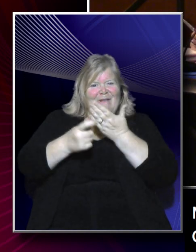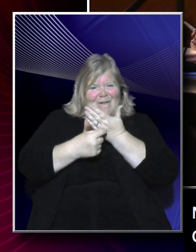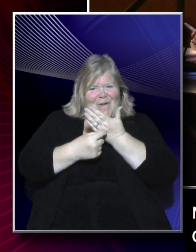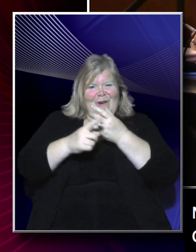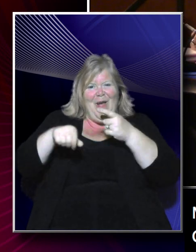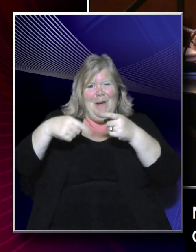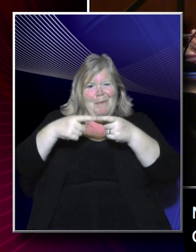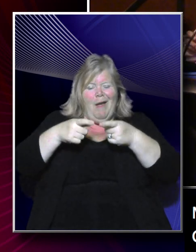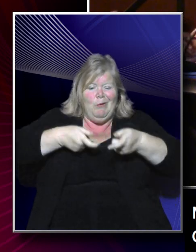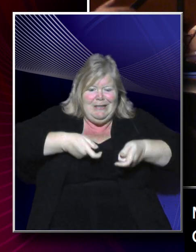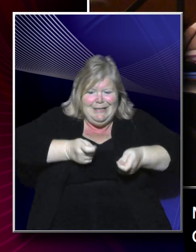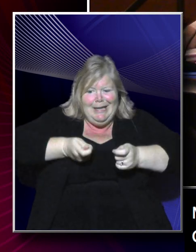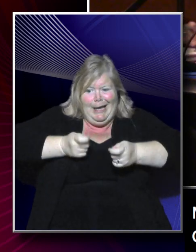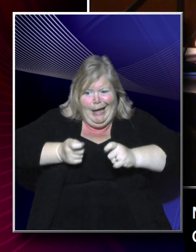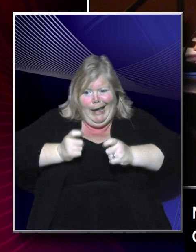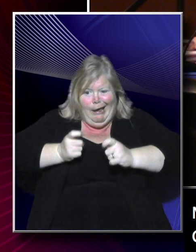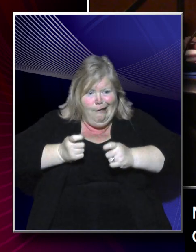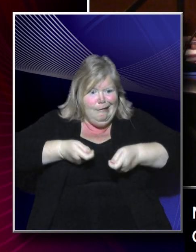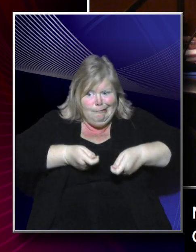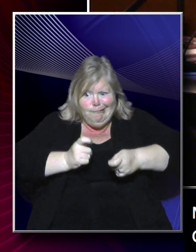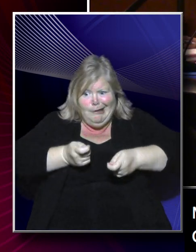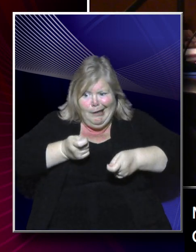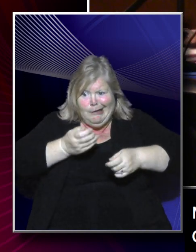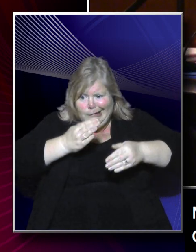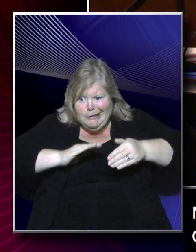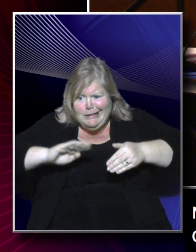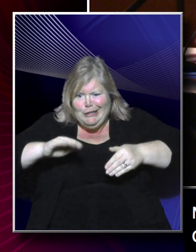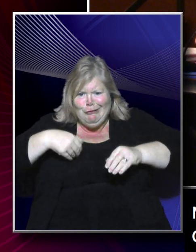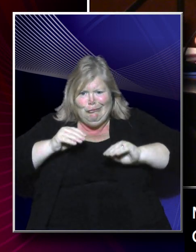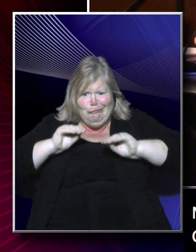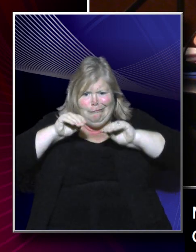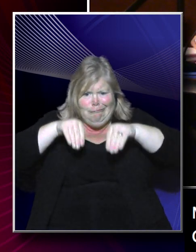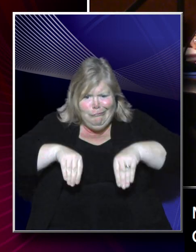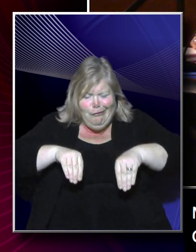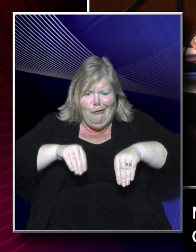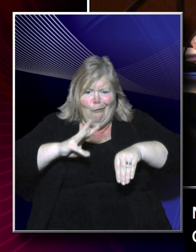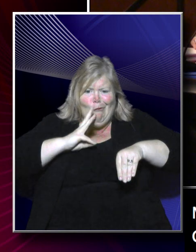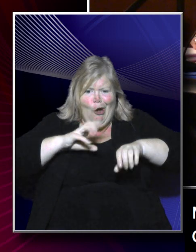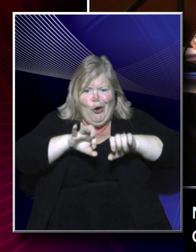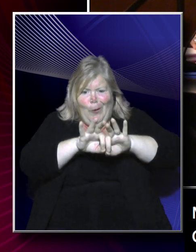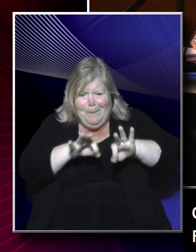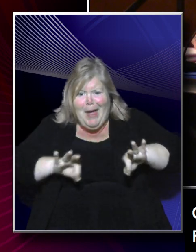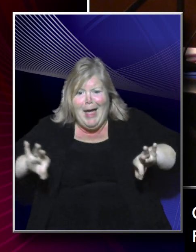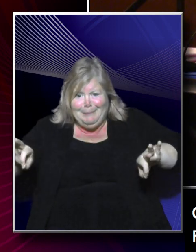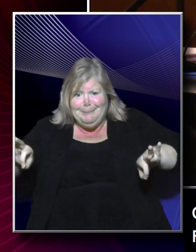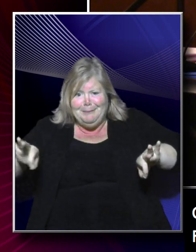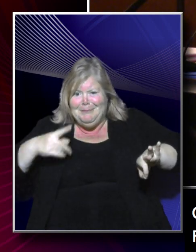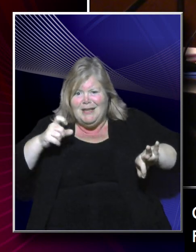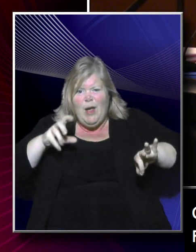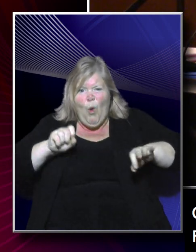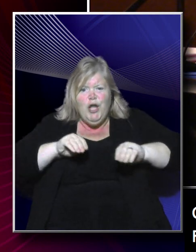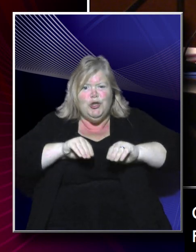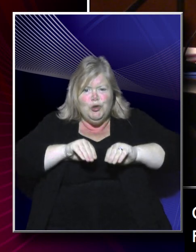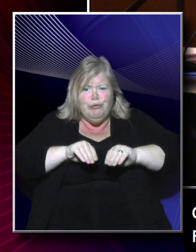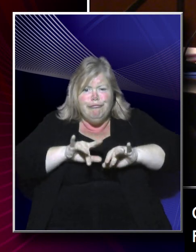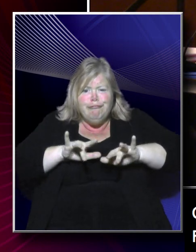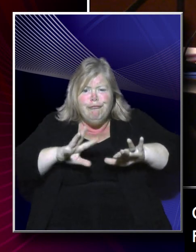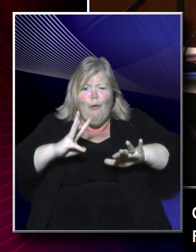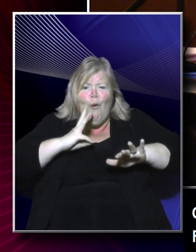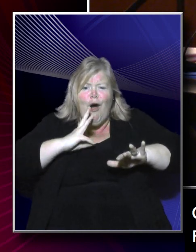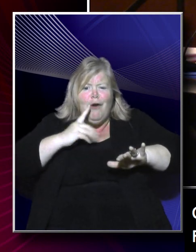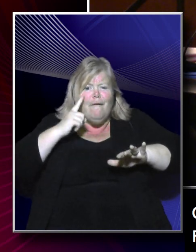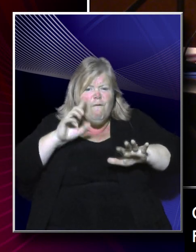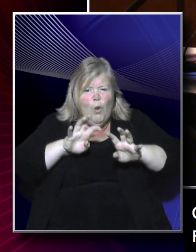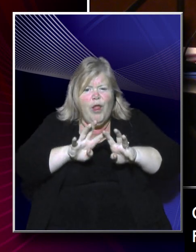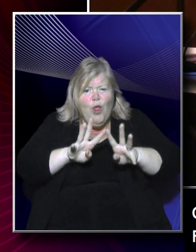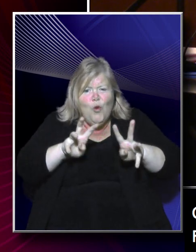a ditch here for irrigating the roots of the bamboo